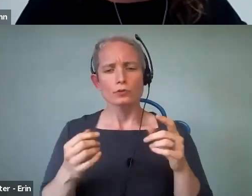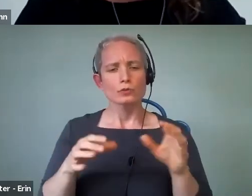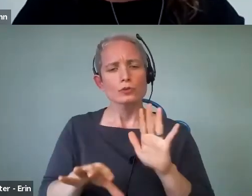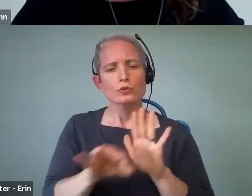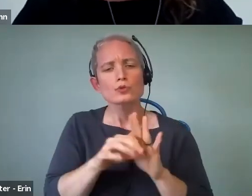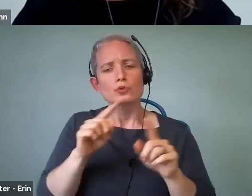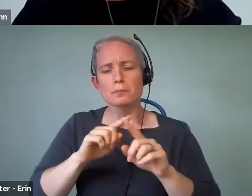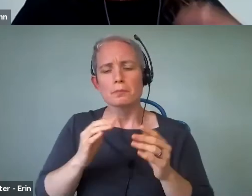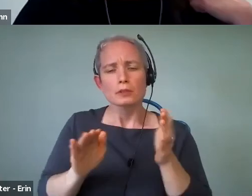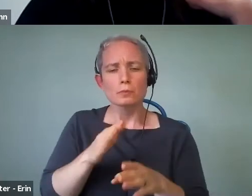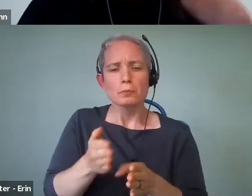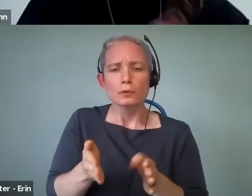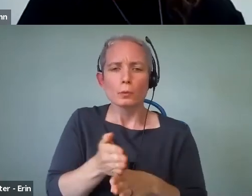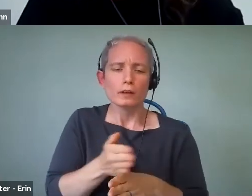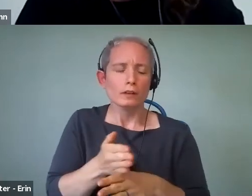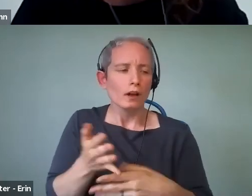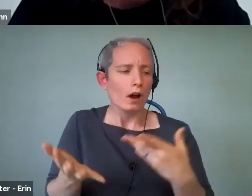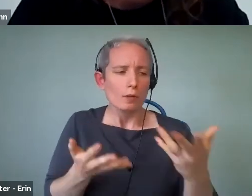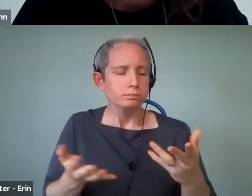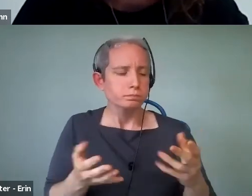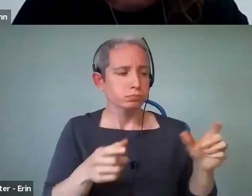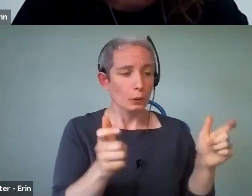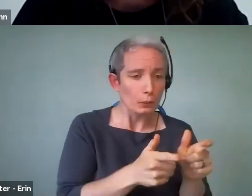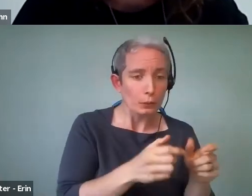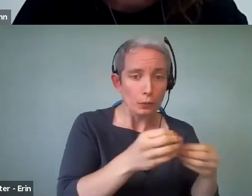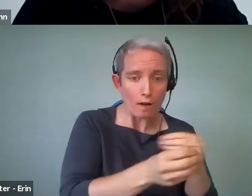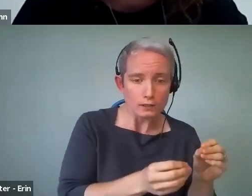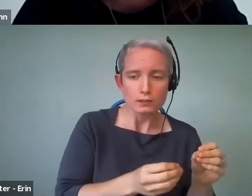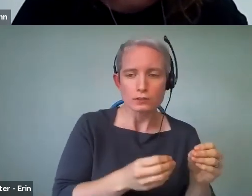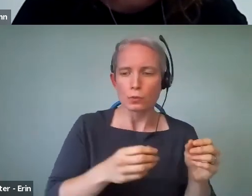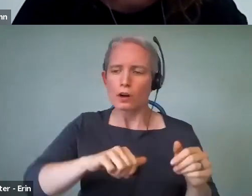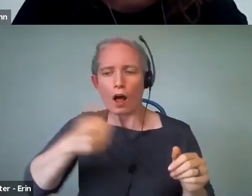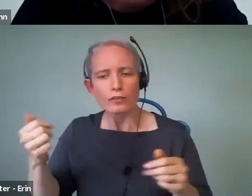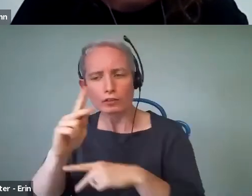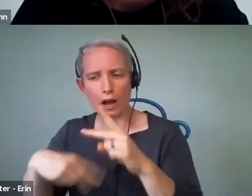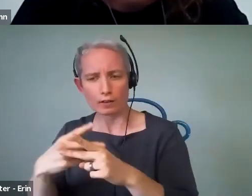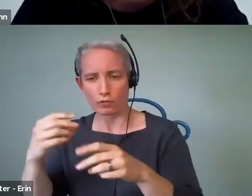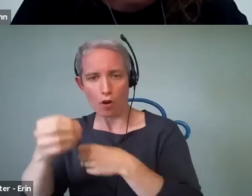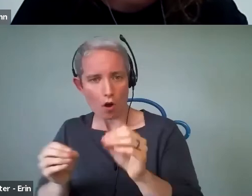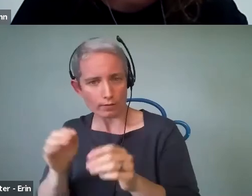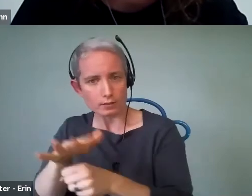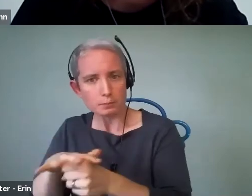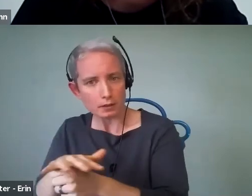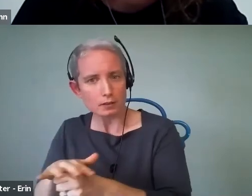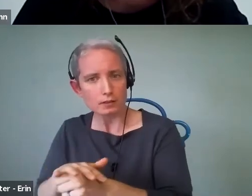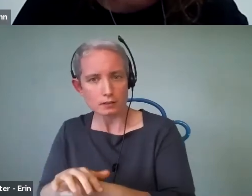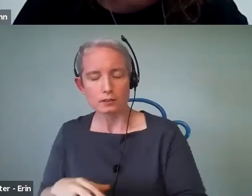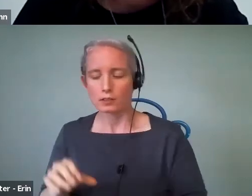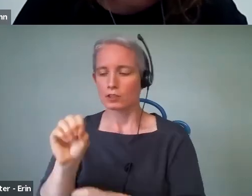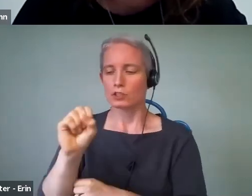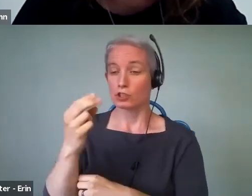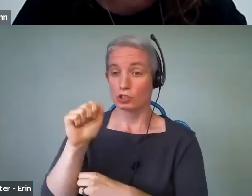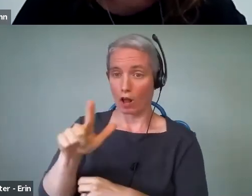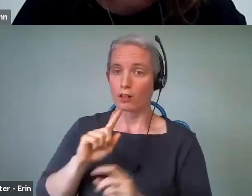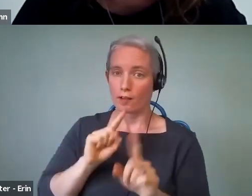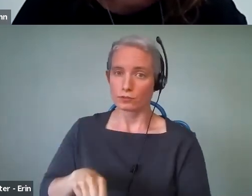Anybody? I can take it. I can take a shot at it. I think the first thing you would, I would say one of the few things, or the